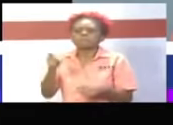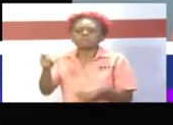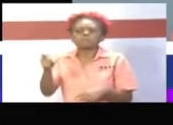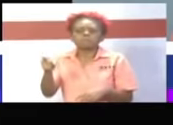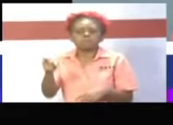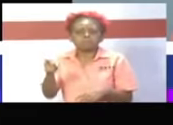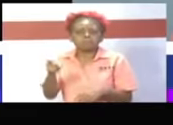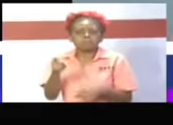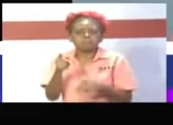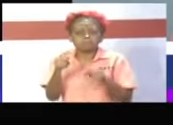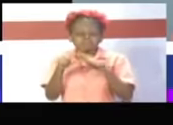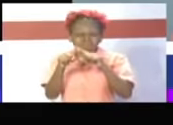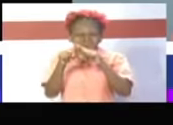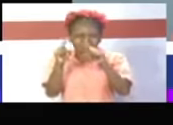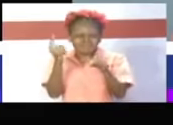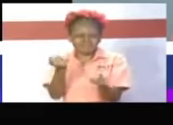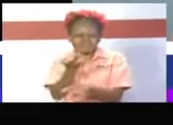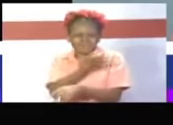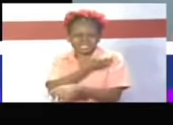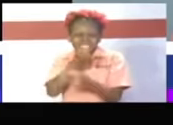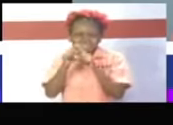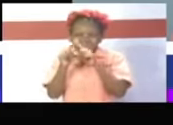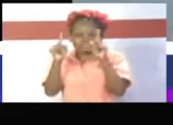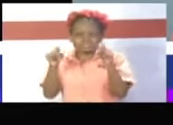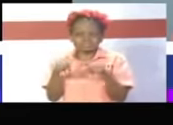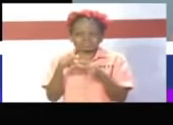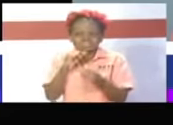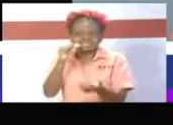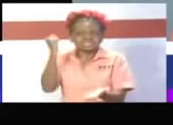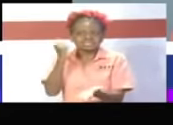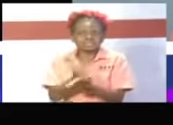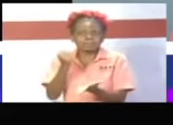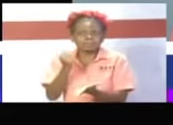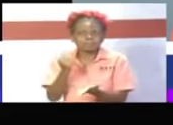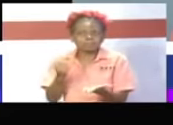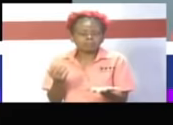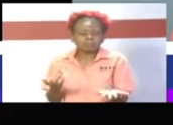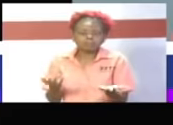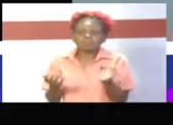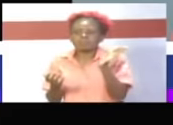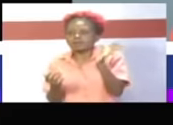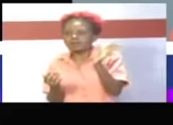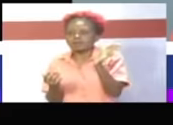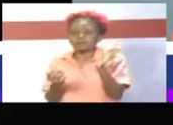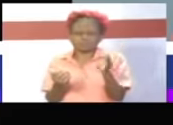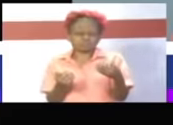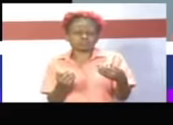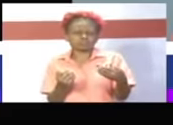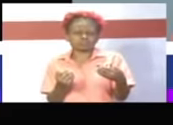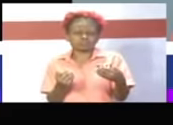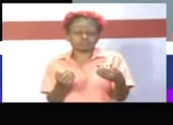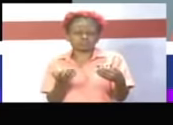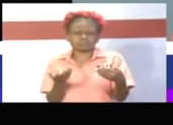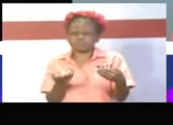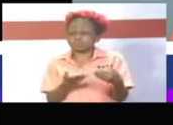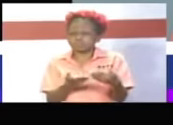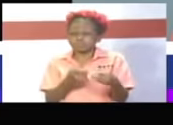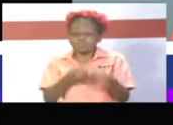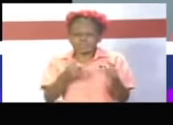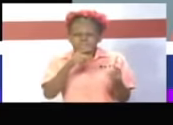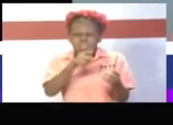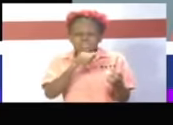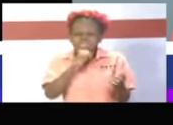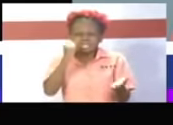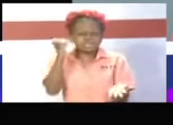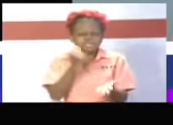cards need to be stamped? Because the member is saying that she got vaccinated at the, I think it's the racket center, in Tagarigua, and it wasn't stamped,